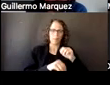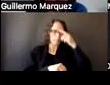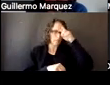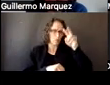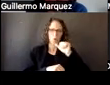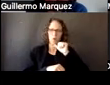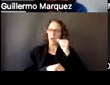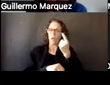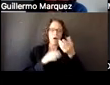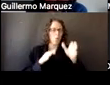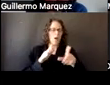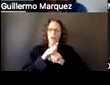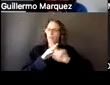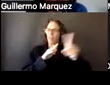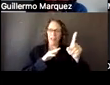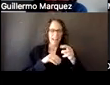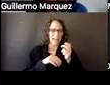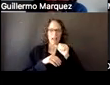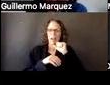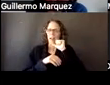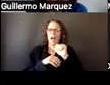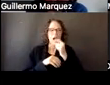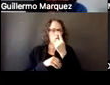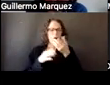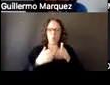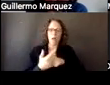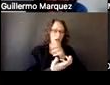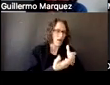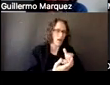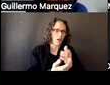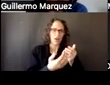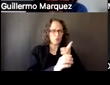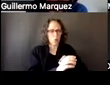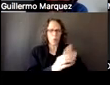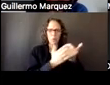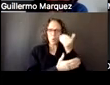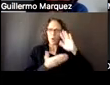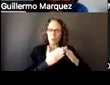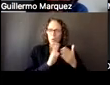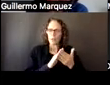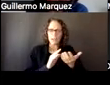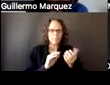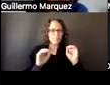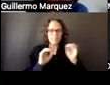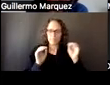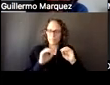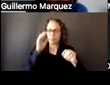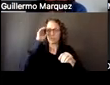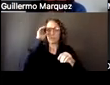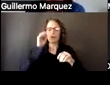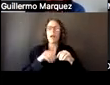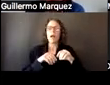community. Sometimes people would go where there were Black communities like El Nacimiento or Matamoros or